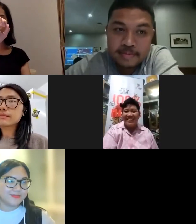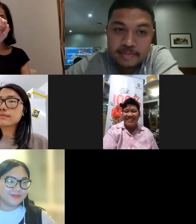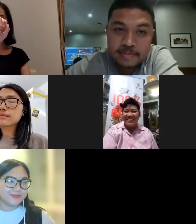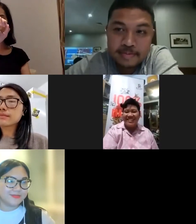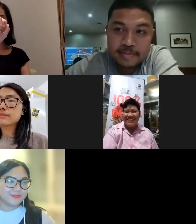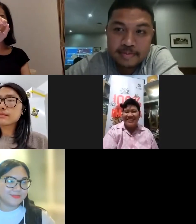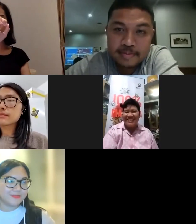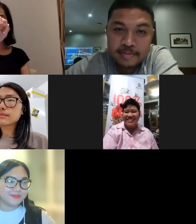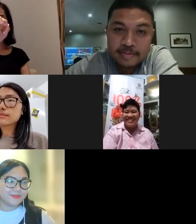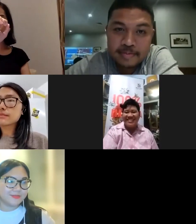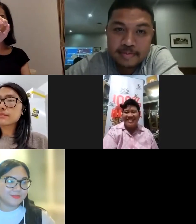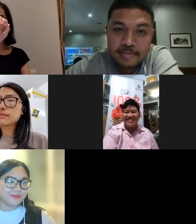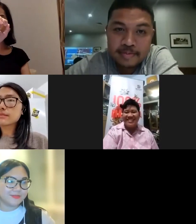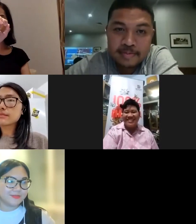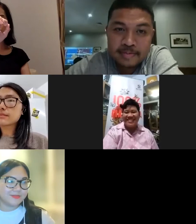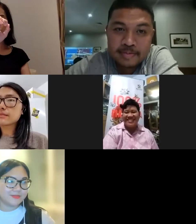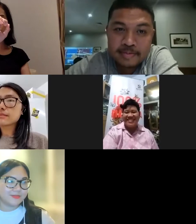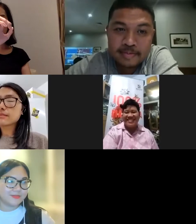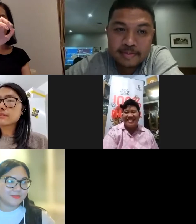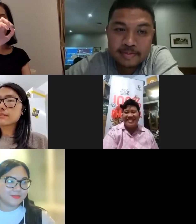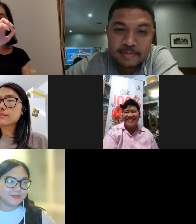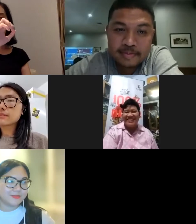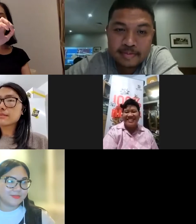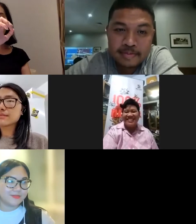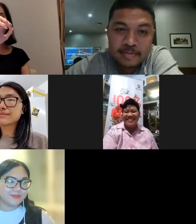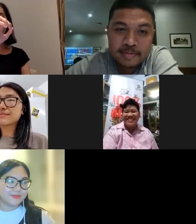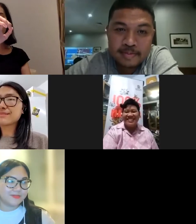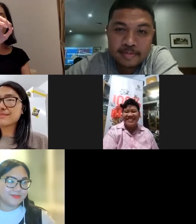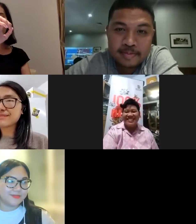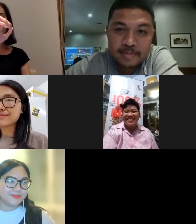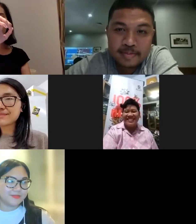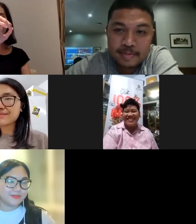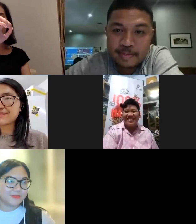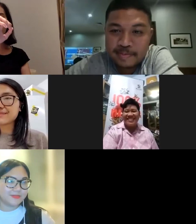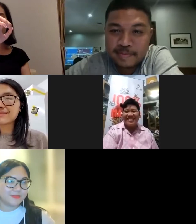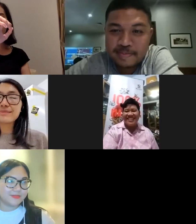Ini tuh. Oh, cuma ini doang.